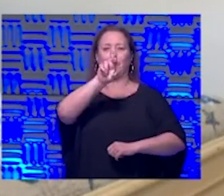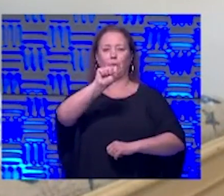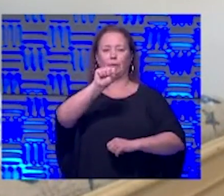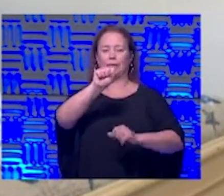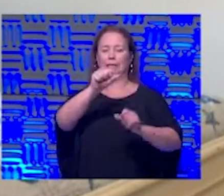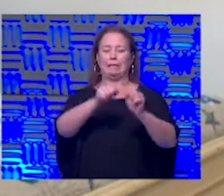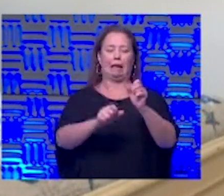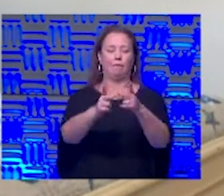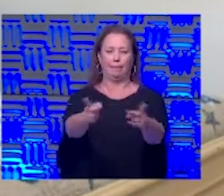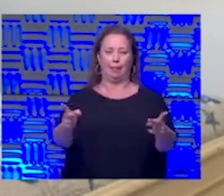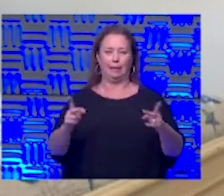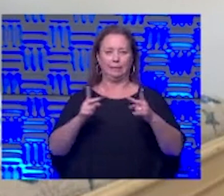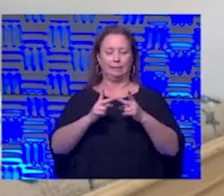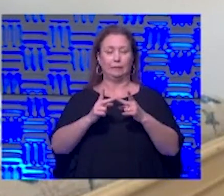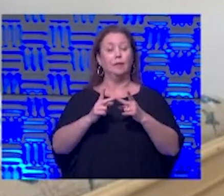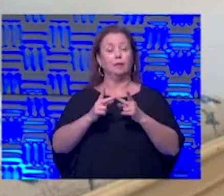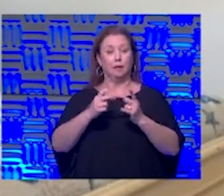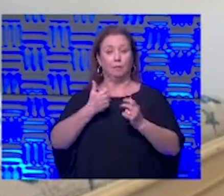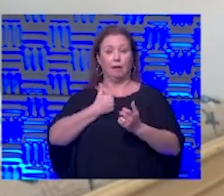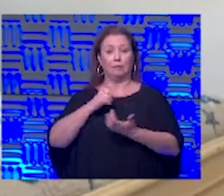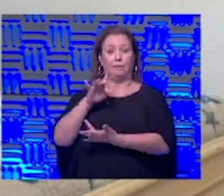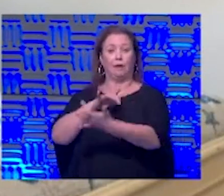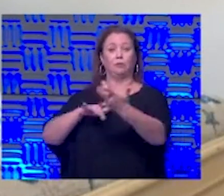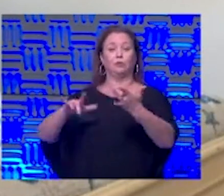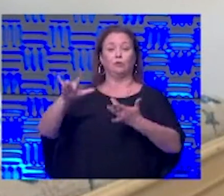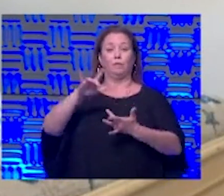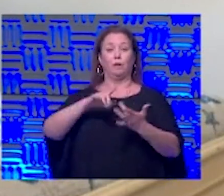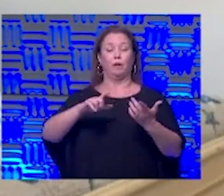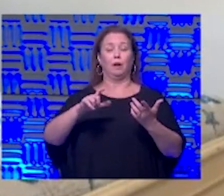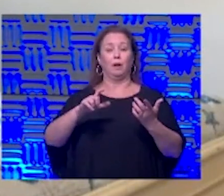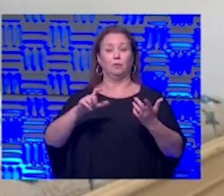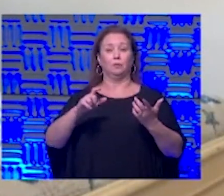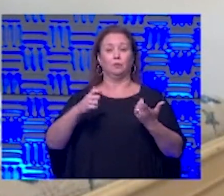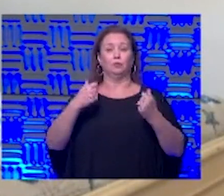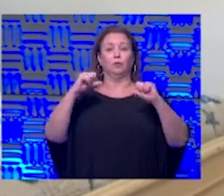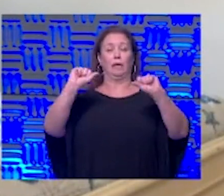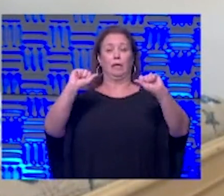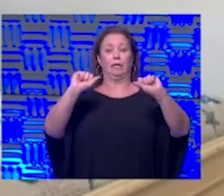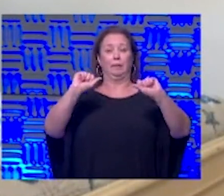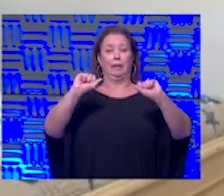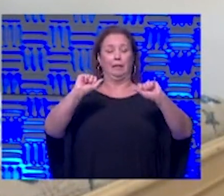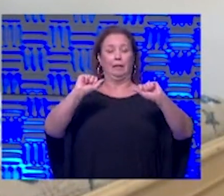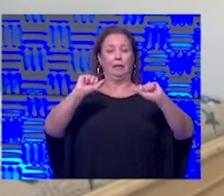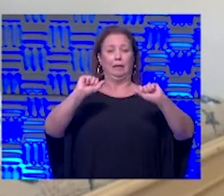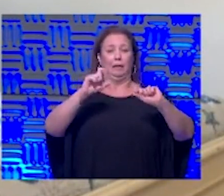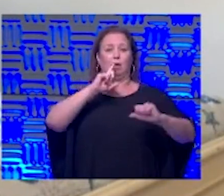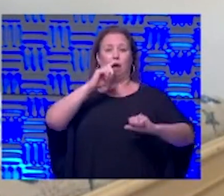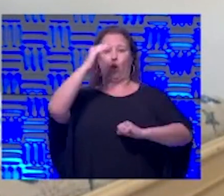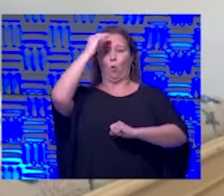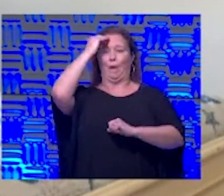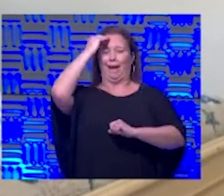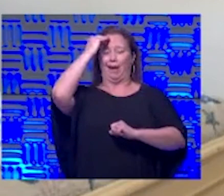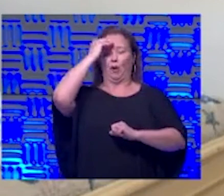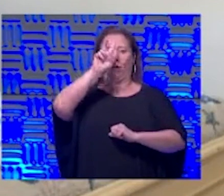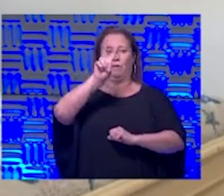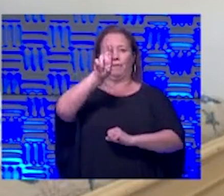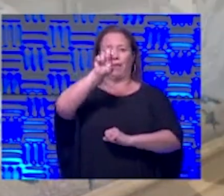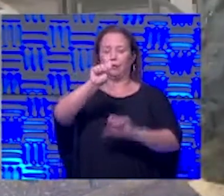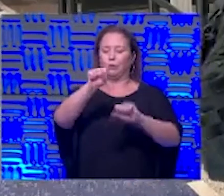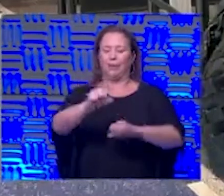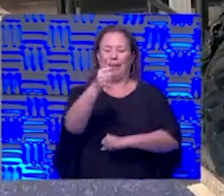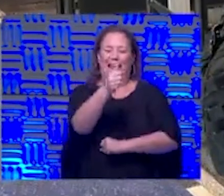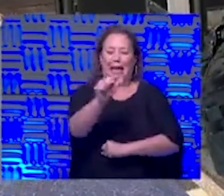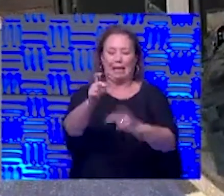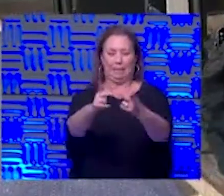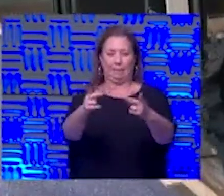was traveling, I was very cognizant and tried to be hyper aware that the virus could be